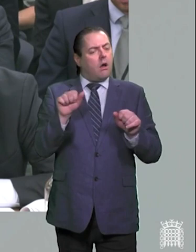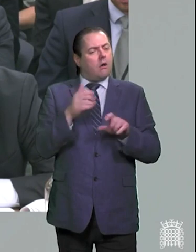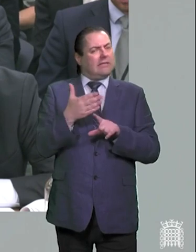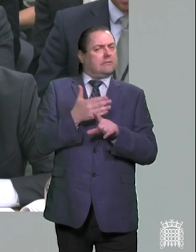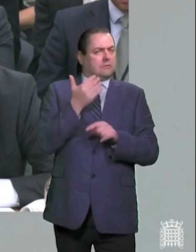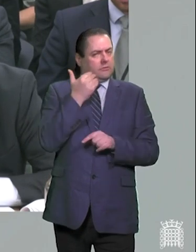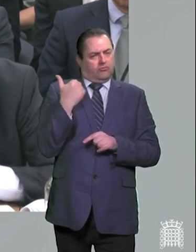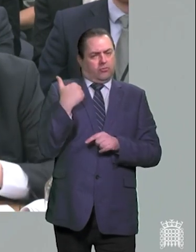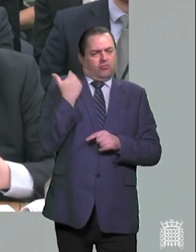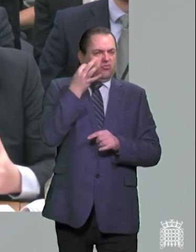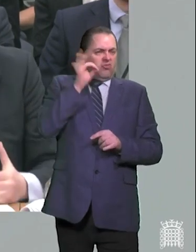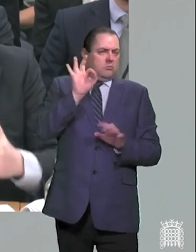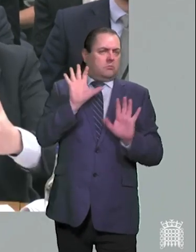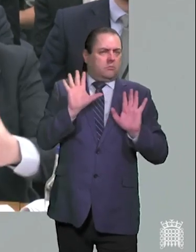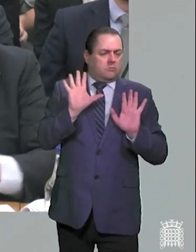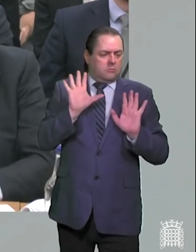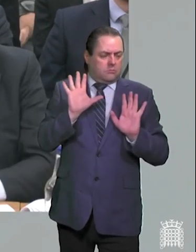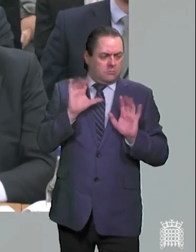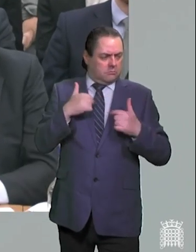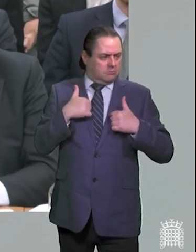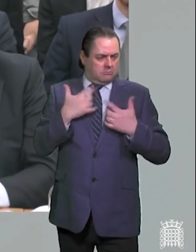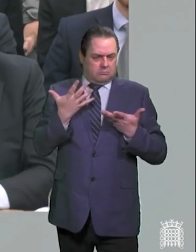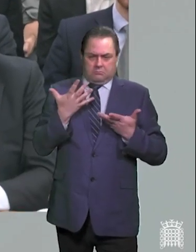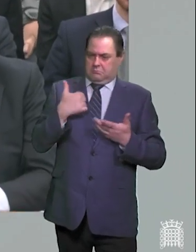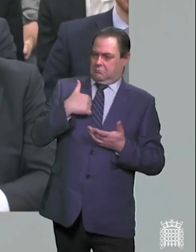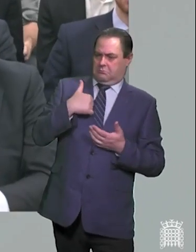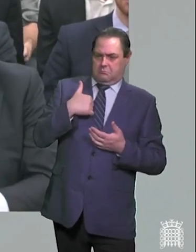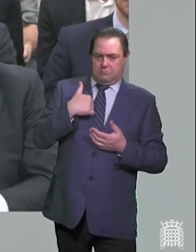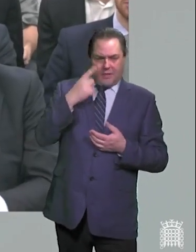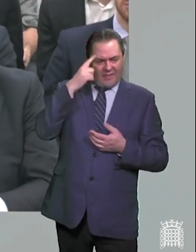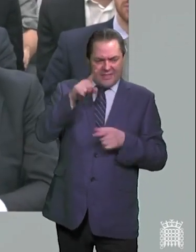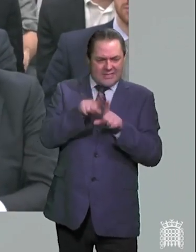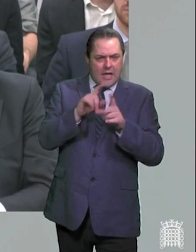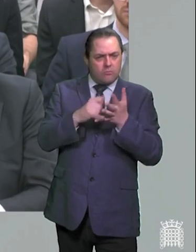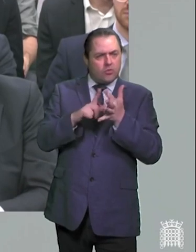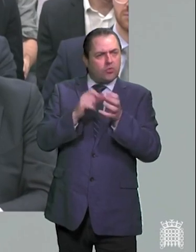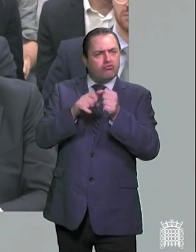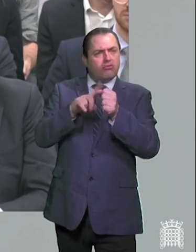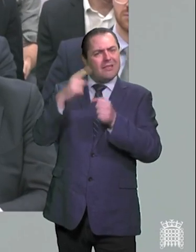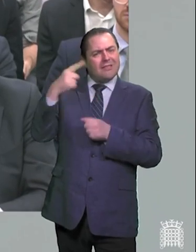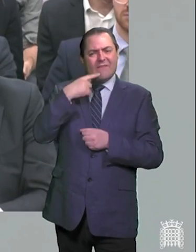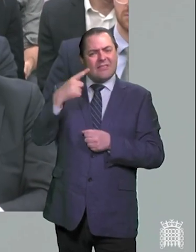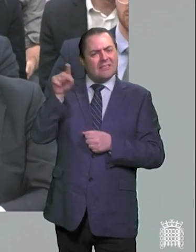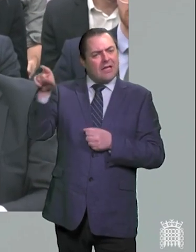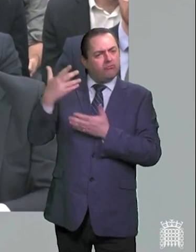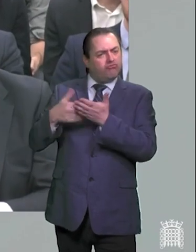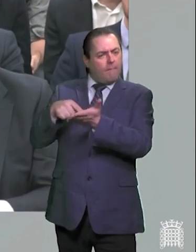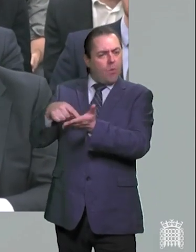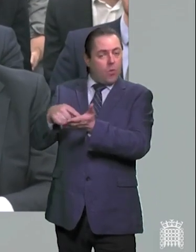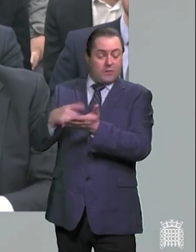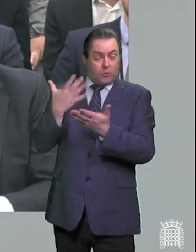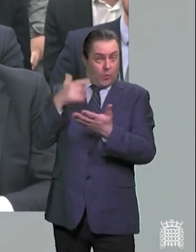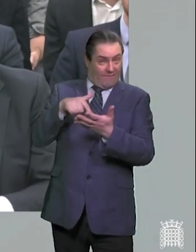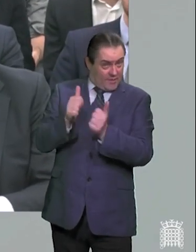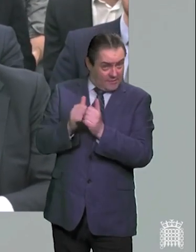I think it was one of those things where, as I think Sue Gray may point out in her report, I don't know what value we now